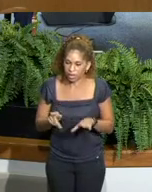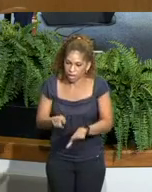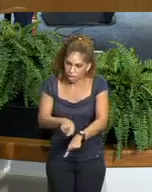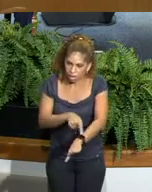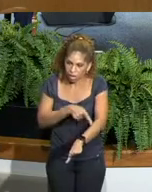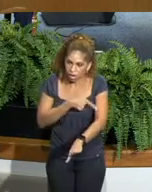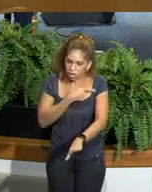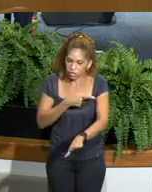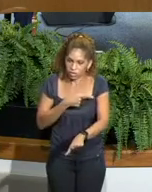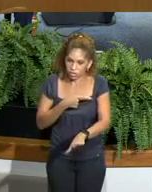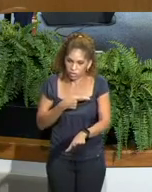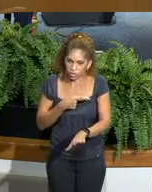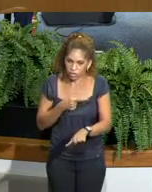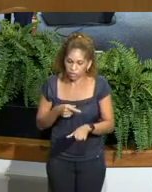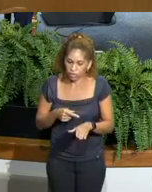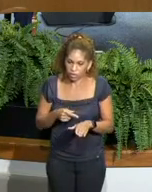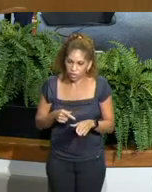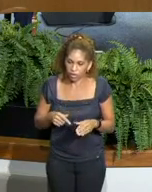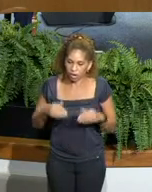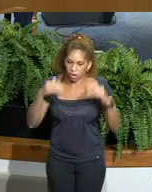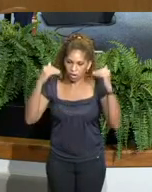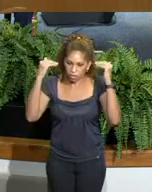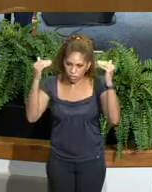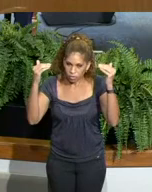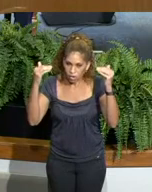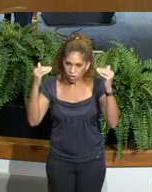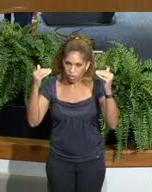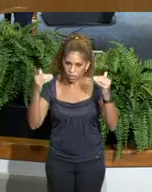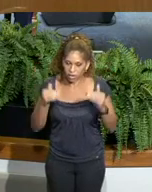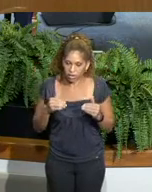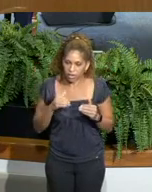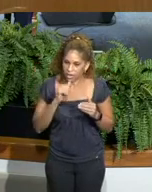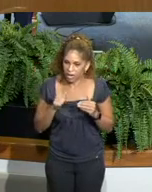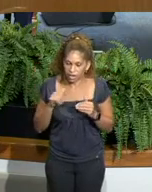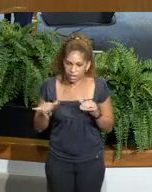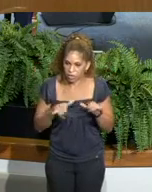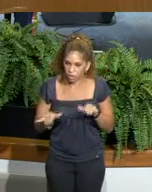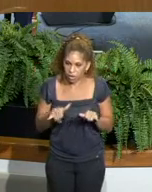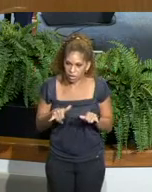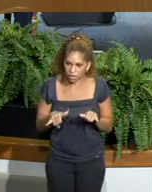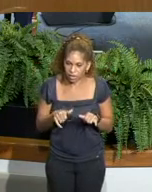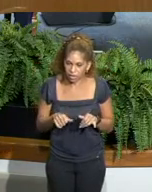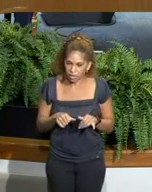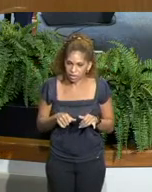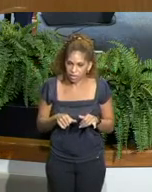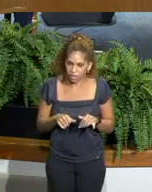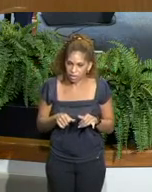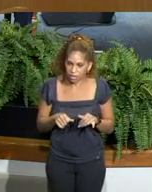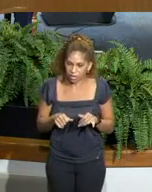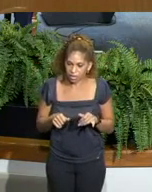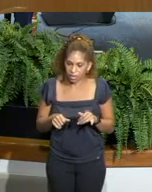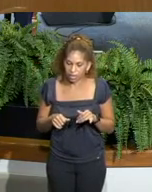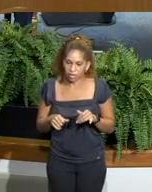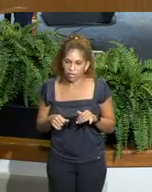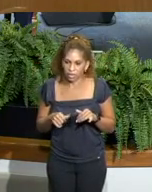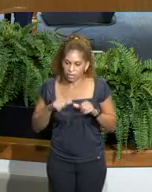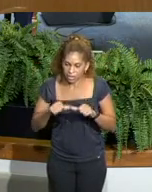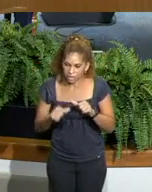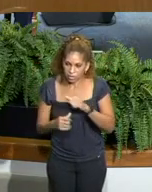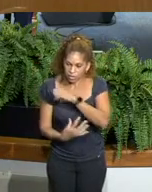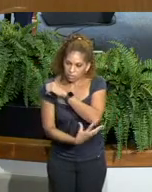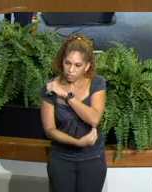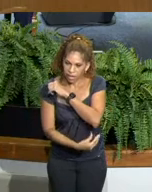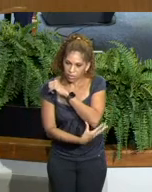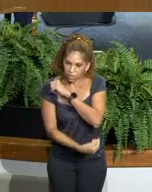trends of growing inequality, economic dislocation, failing democratic accountability, deepening poverty, ecological